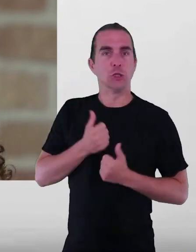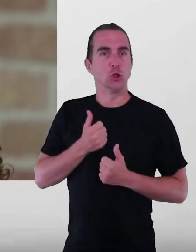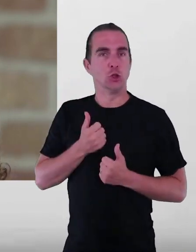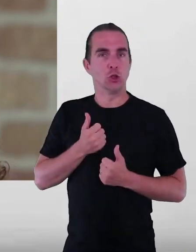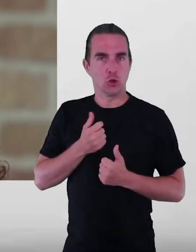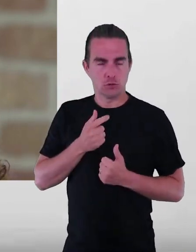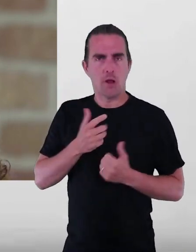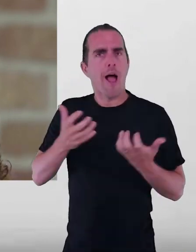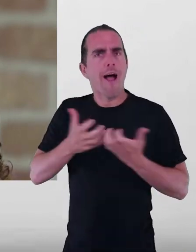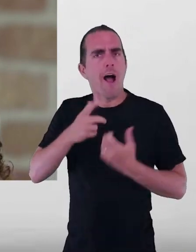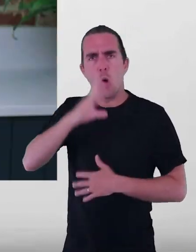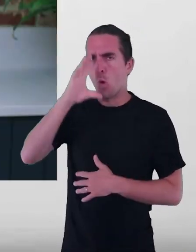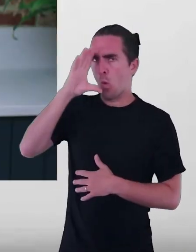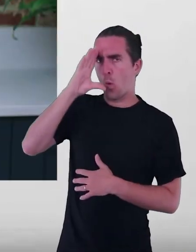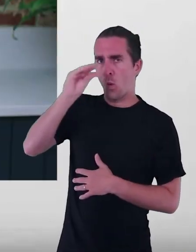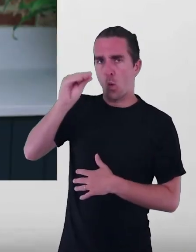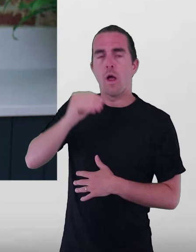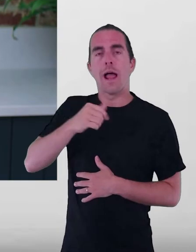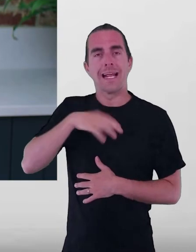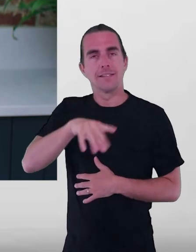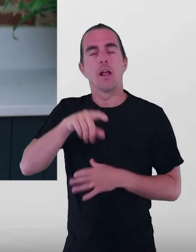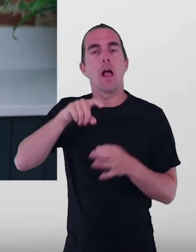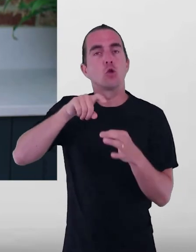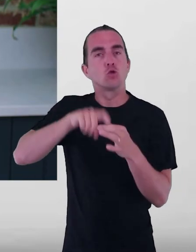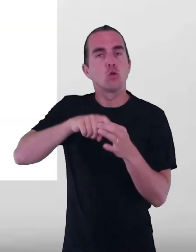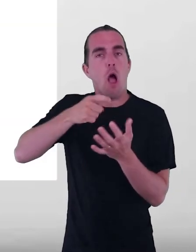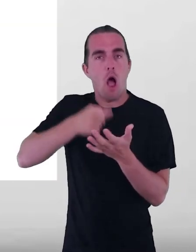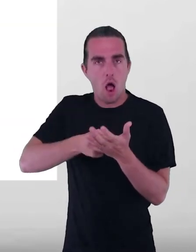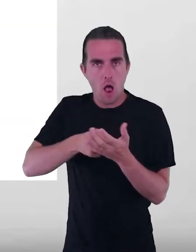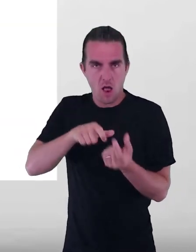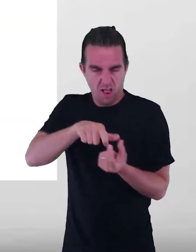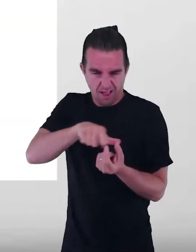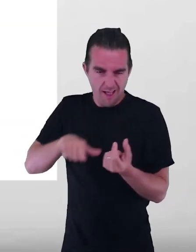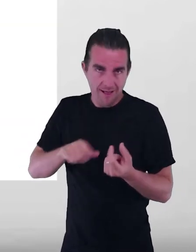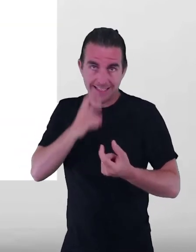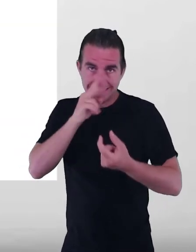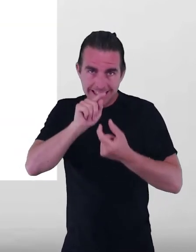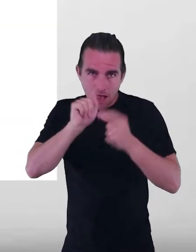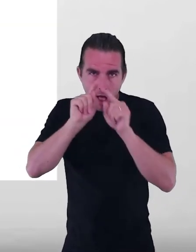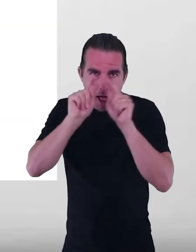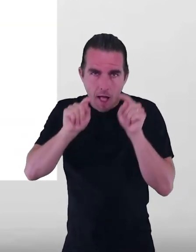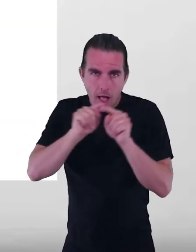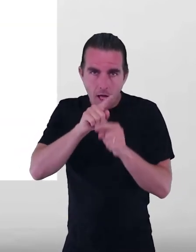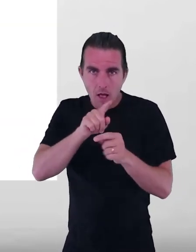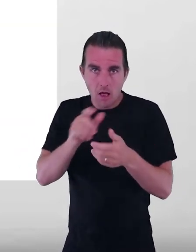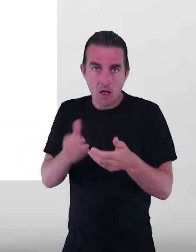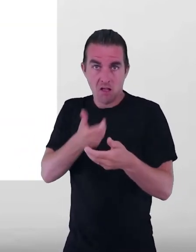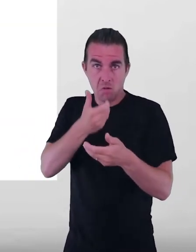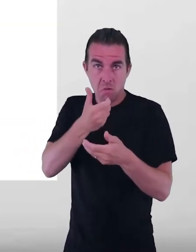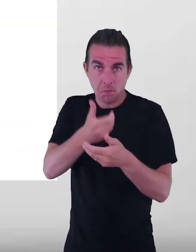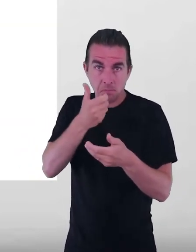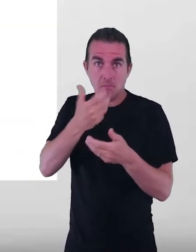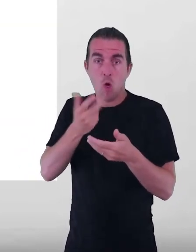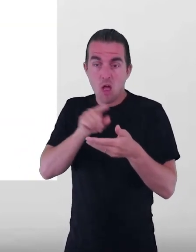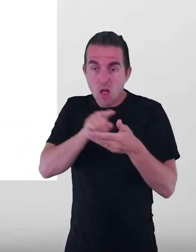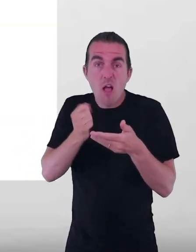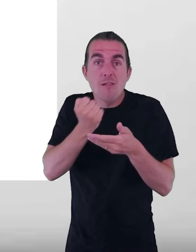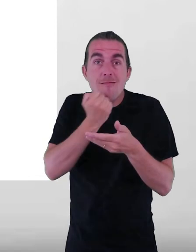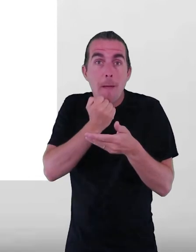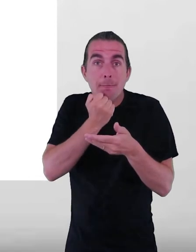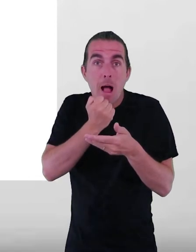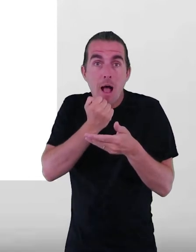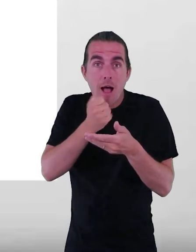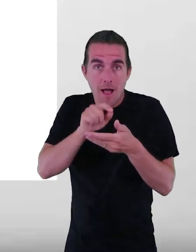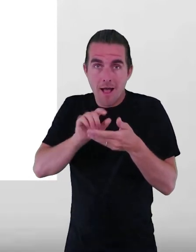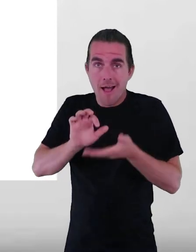reported your results. To report your results, you need the QR code, you can scan this with your phone, or the ID number.